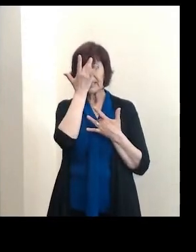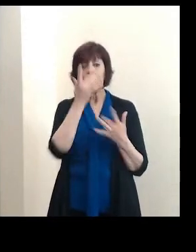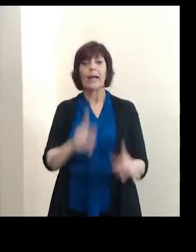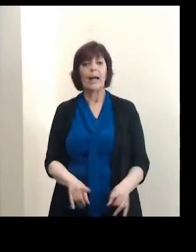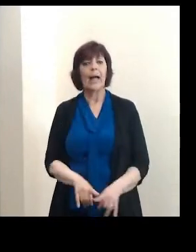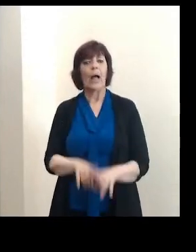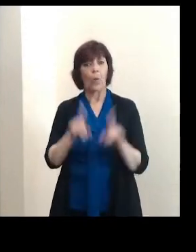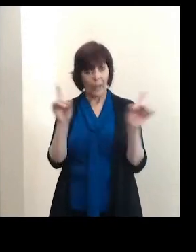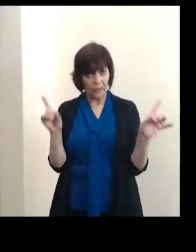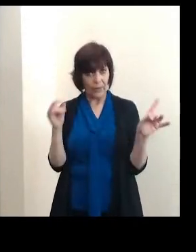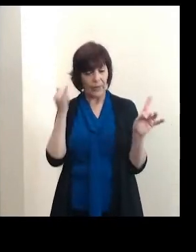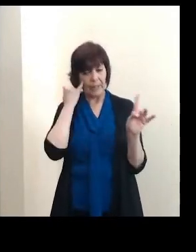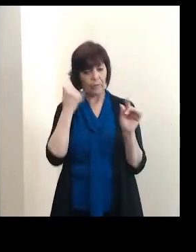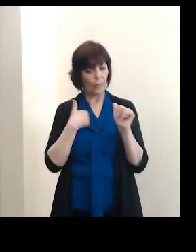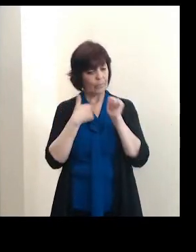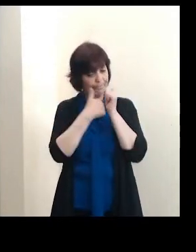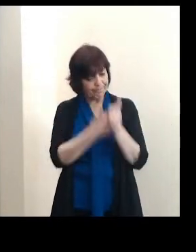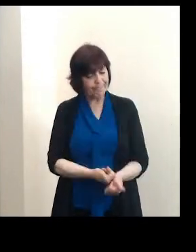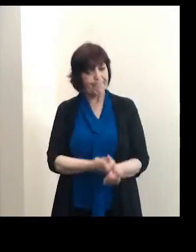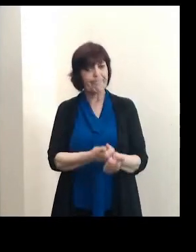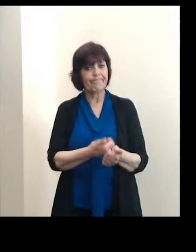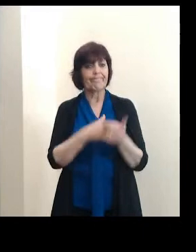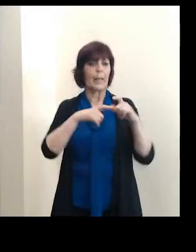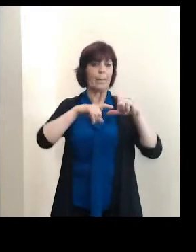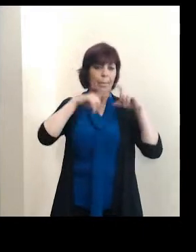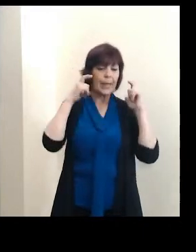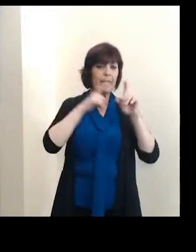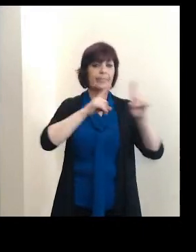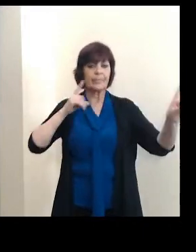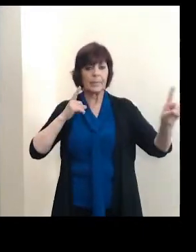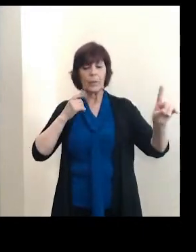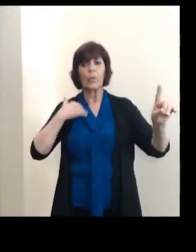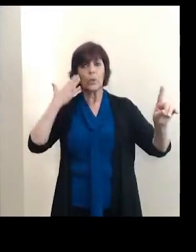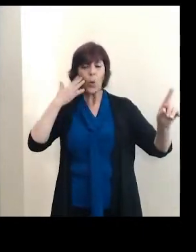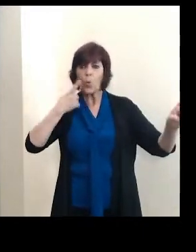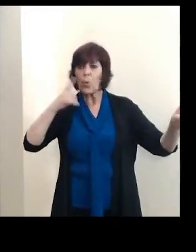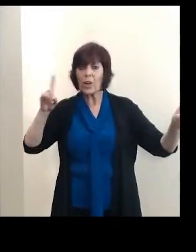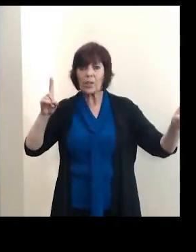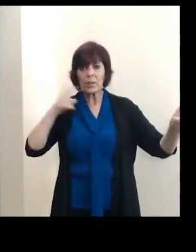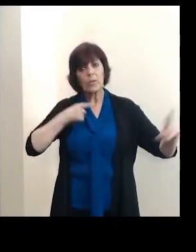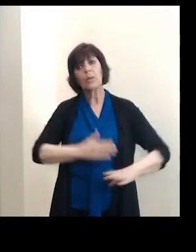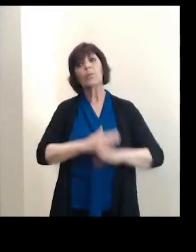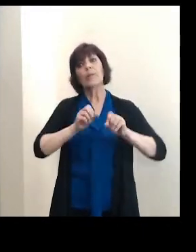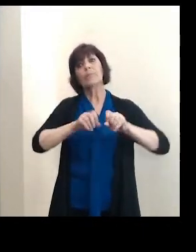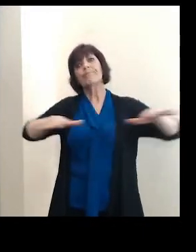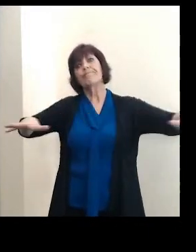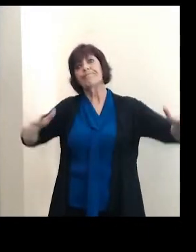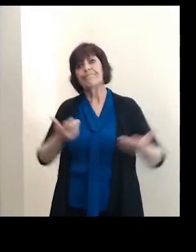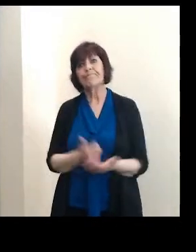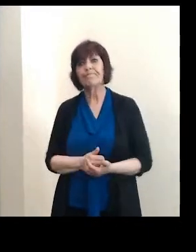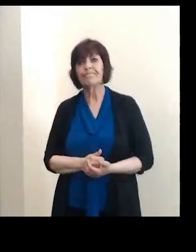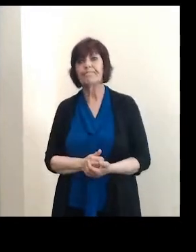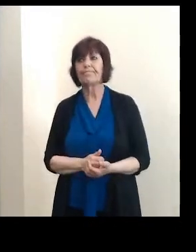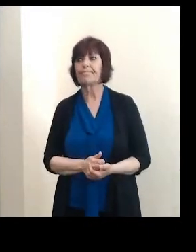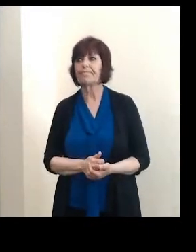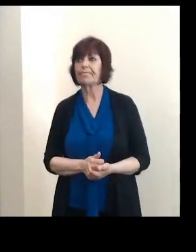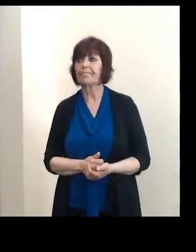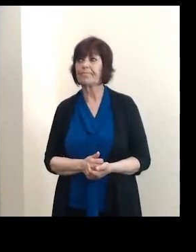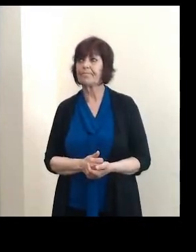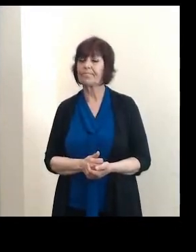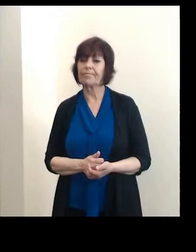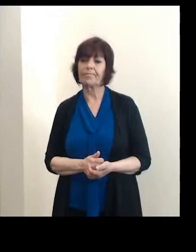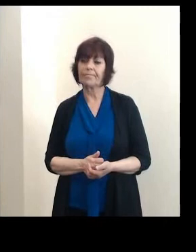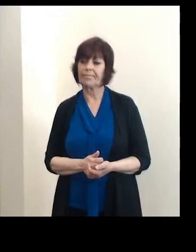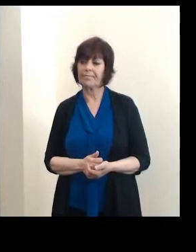However, if we adhere to these preventive guidelines that we know that works, we can prevent transmission within the schools.